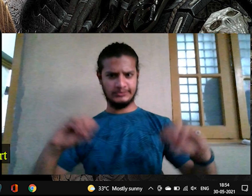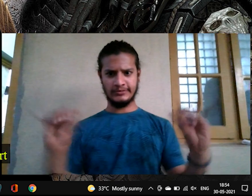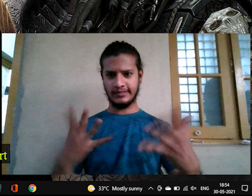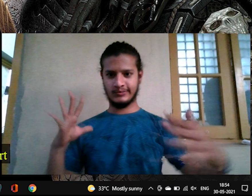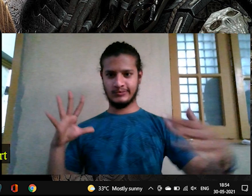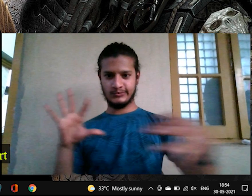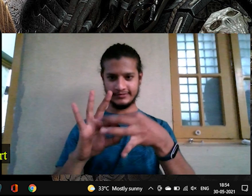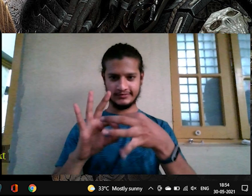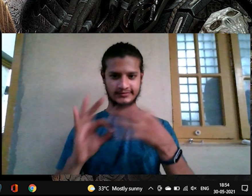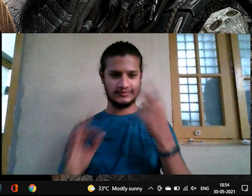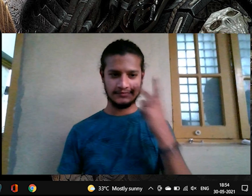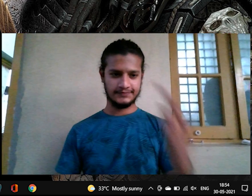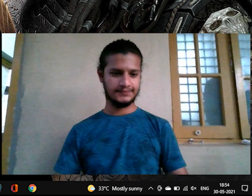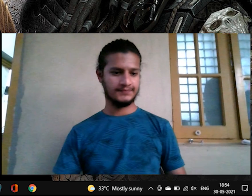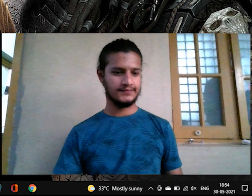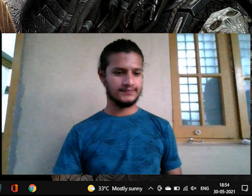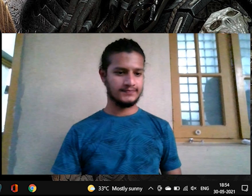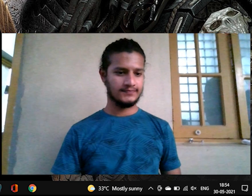Let's start.